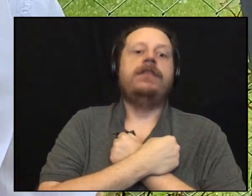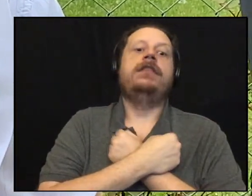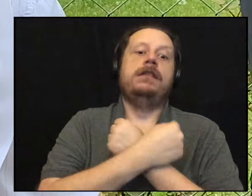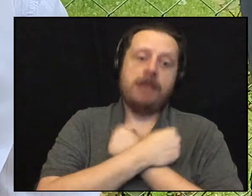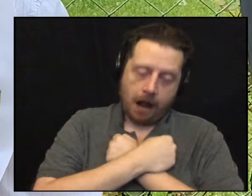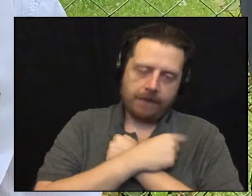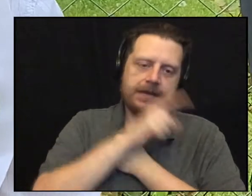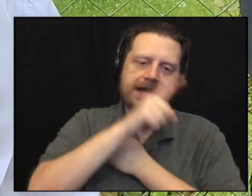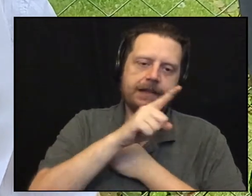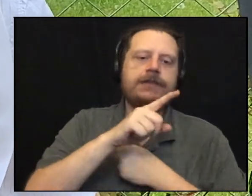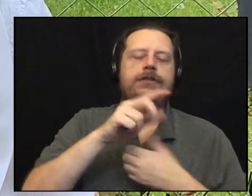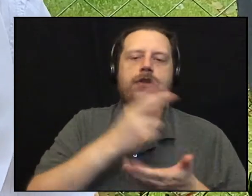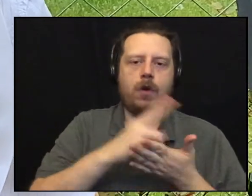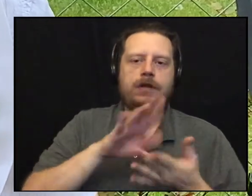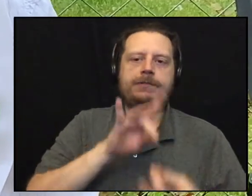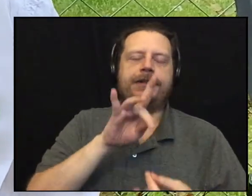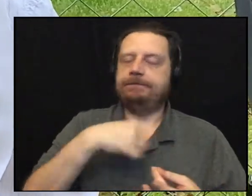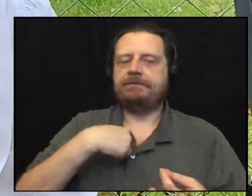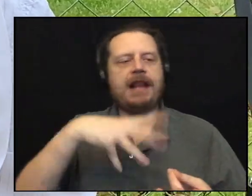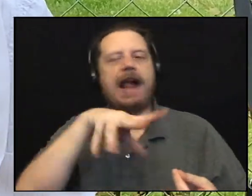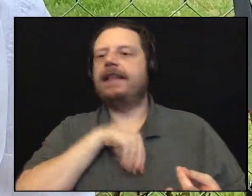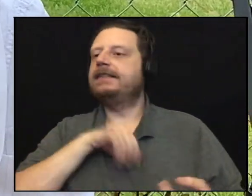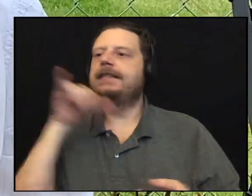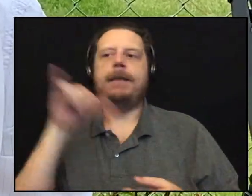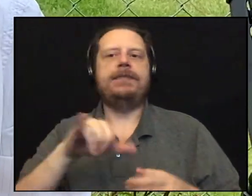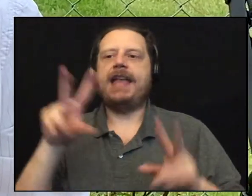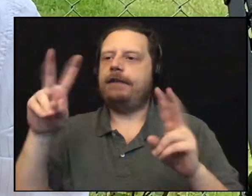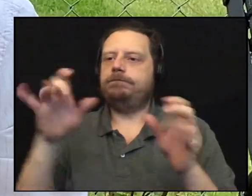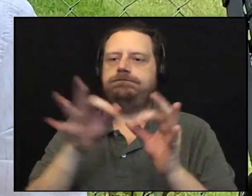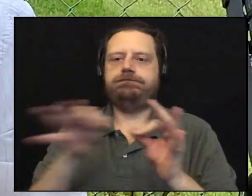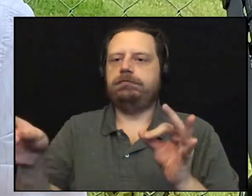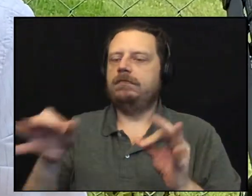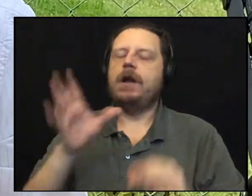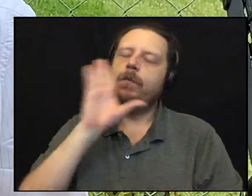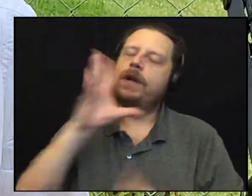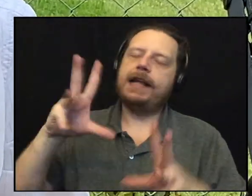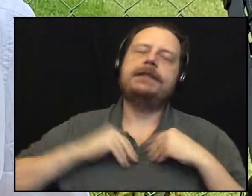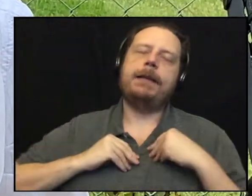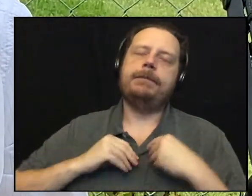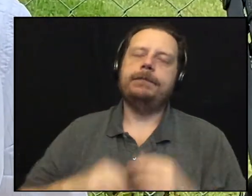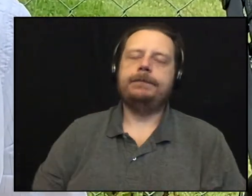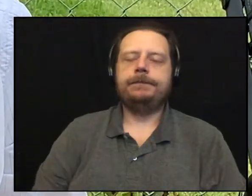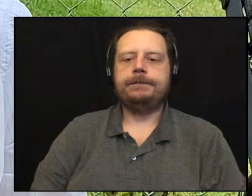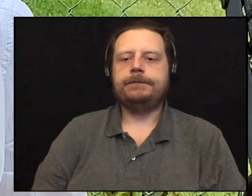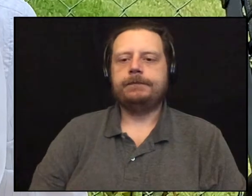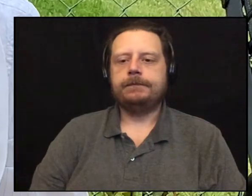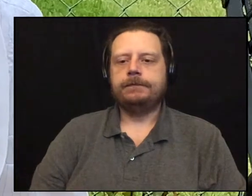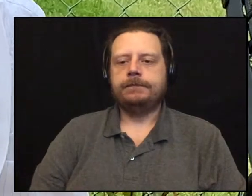I'll take it.